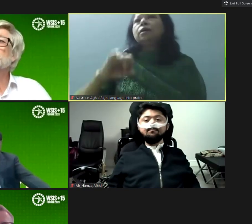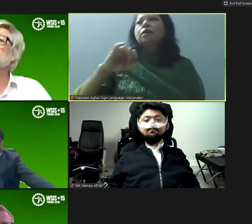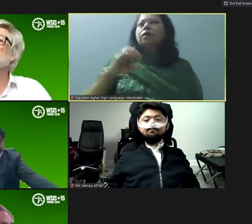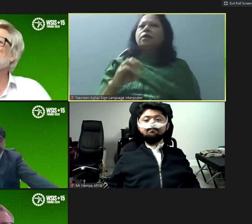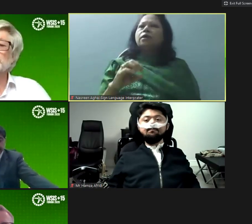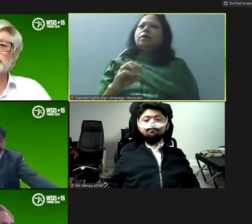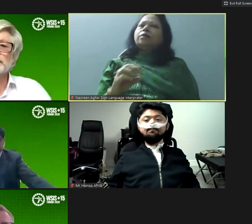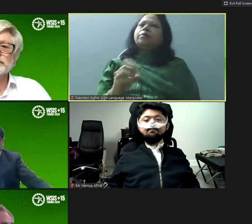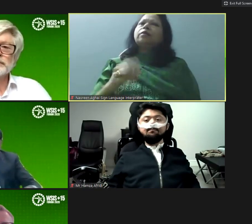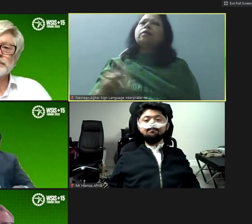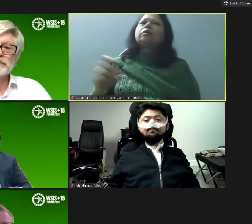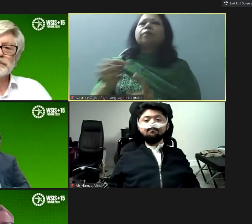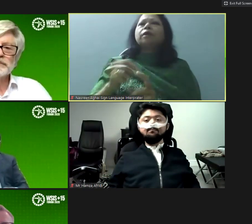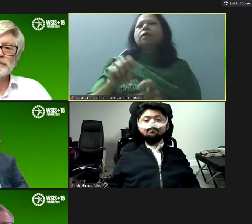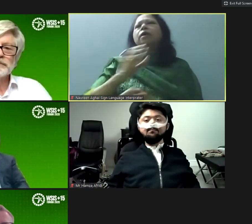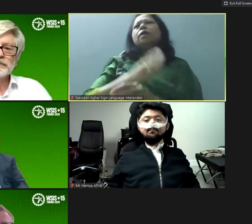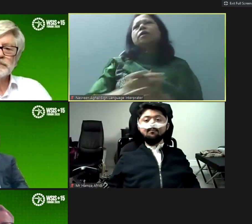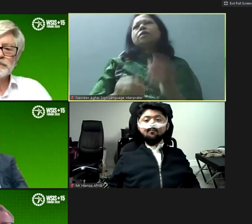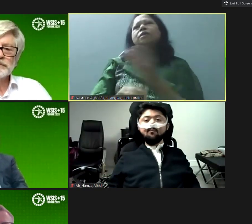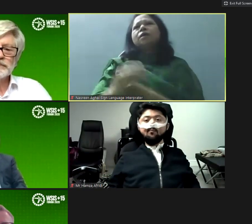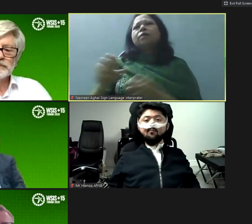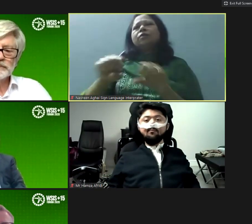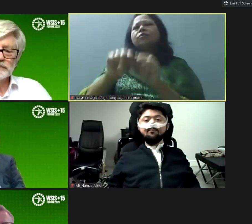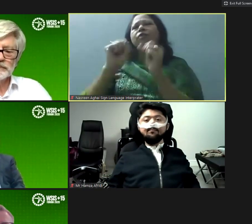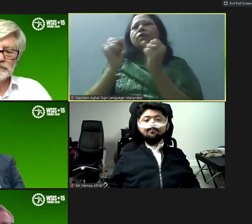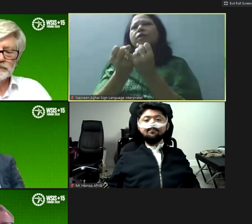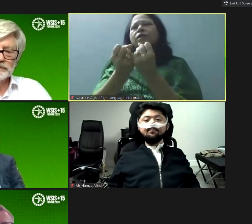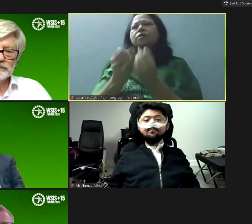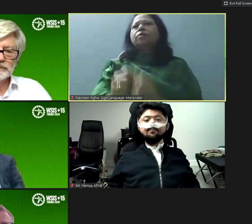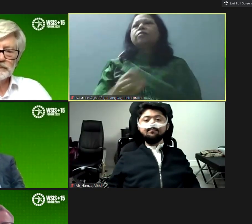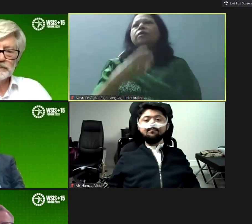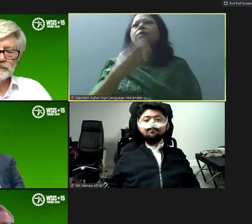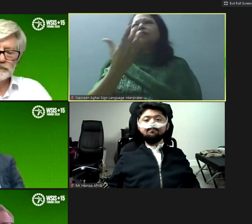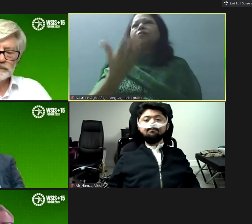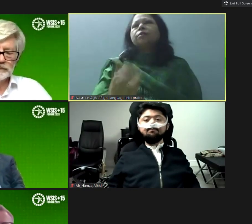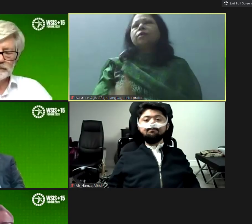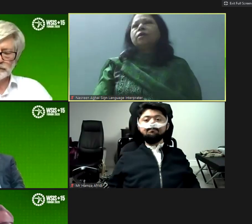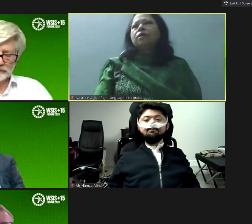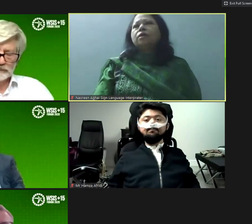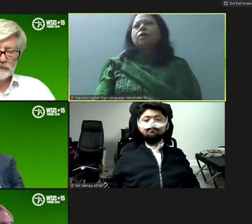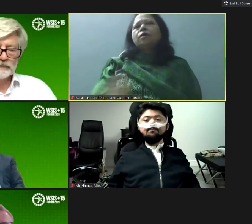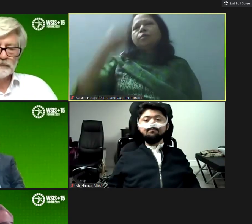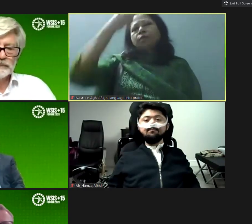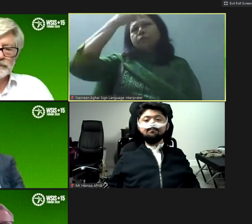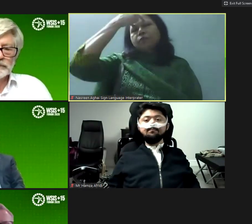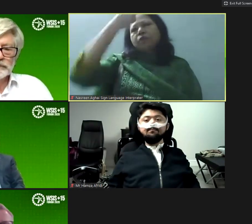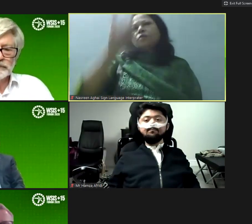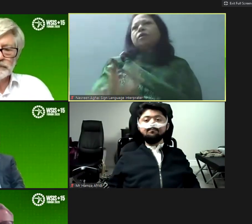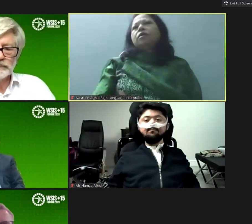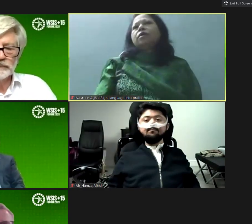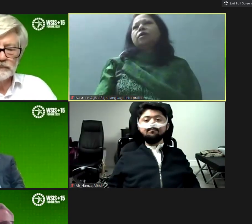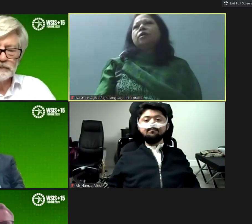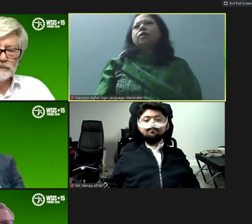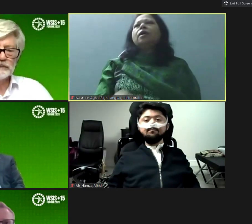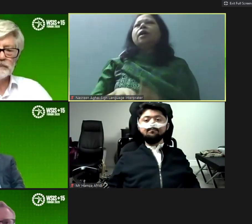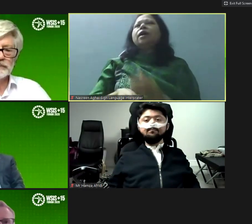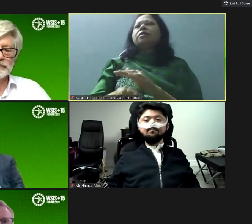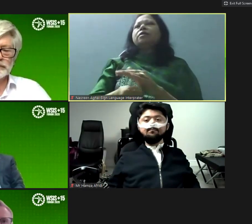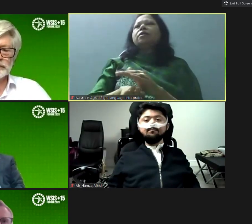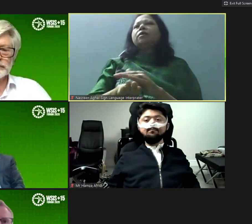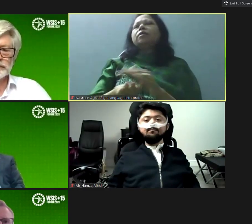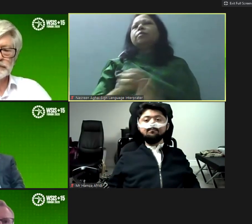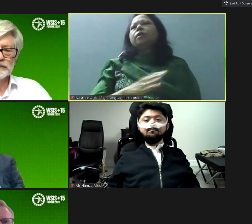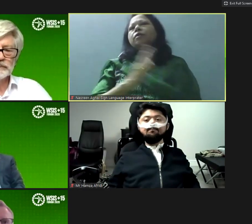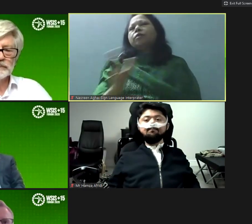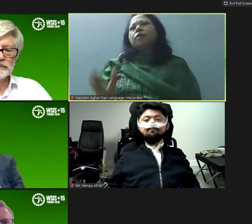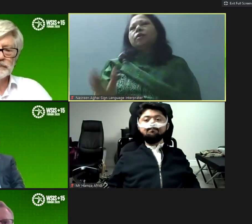Karachi, from Pakistan Disabled Foundation, so who would be speaking on behalf of the challenges to digital accessibility